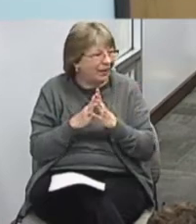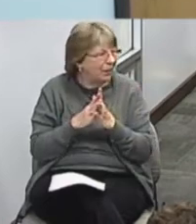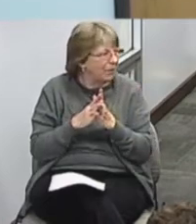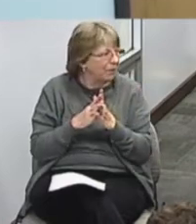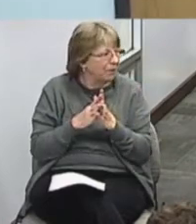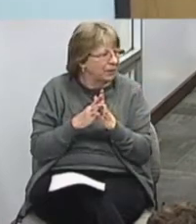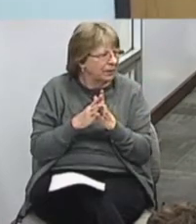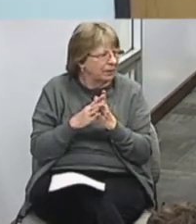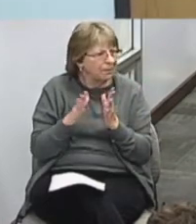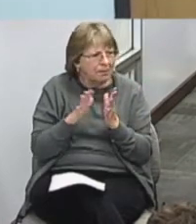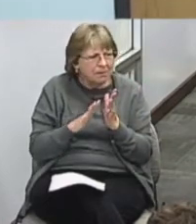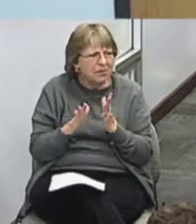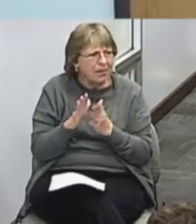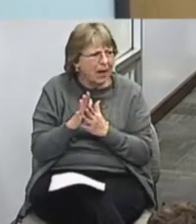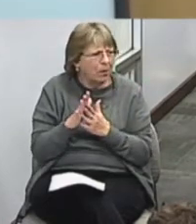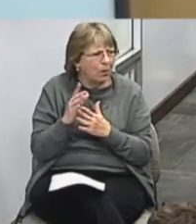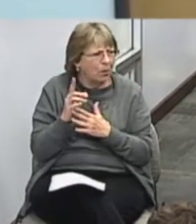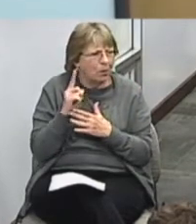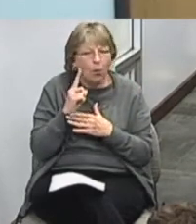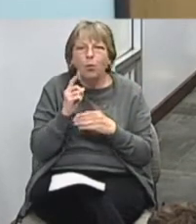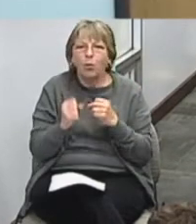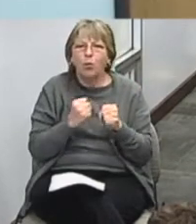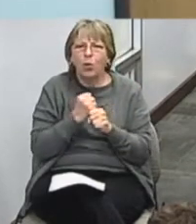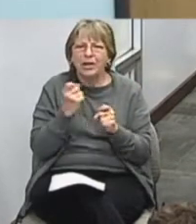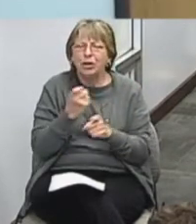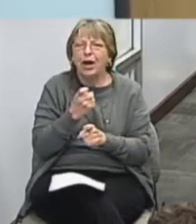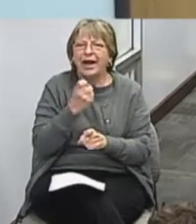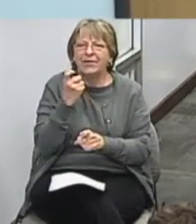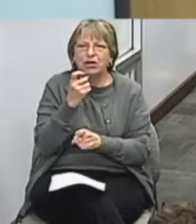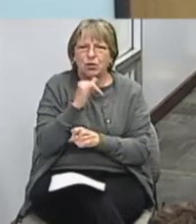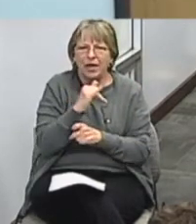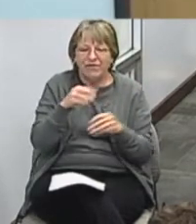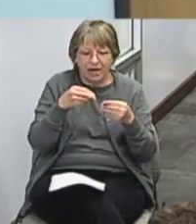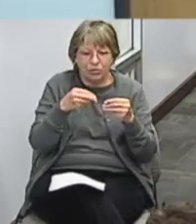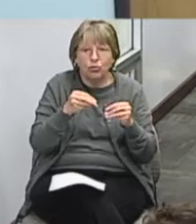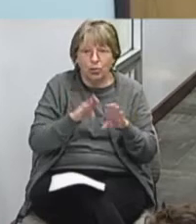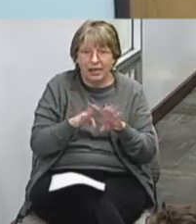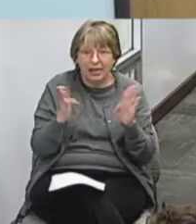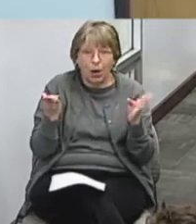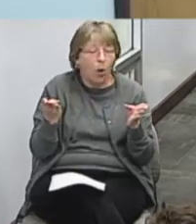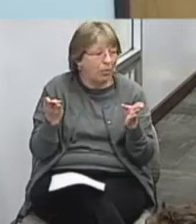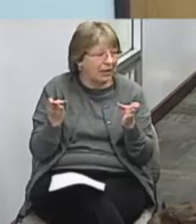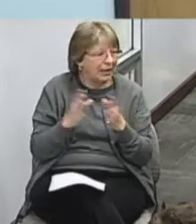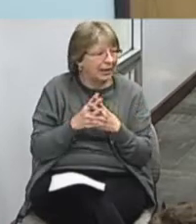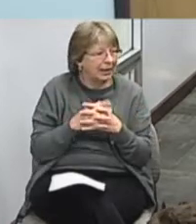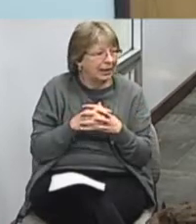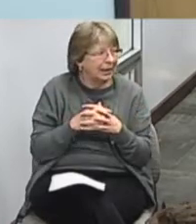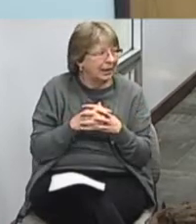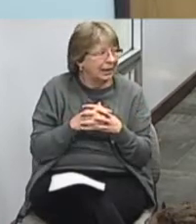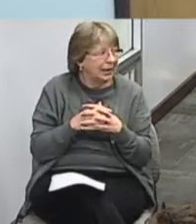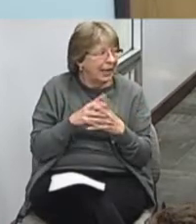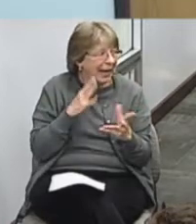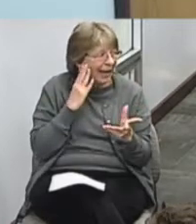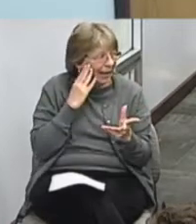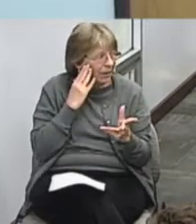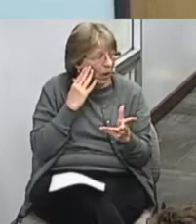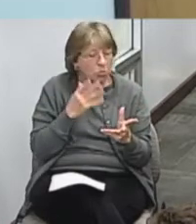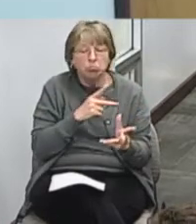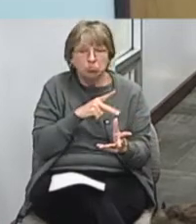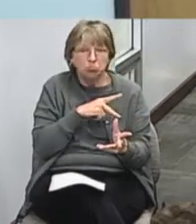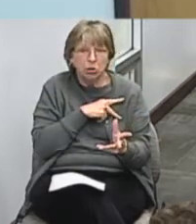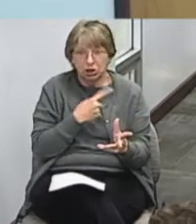on a year anniversary of that store being open. And I know he's told me